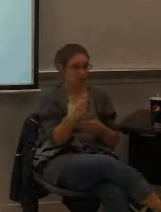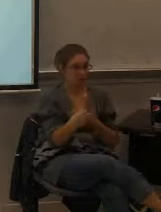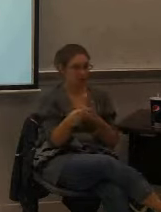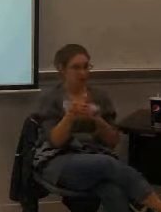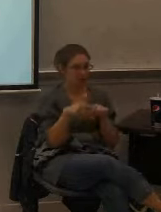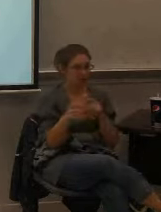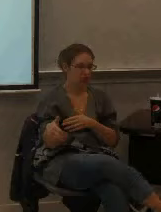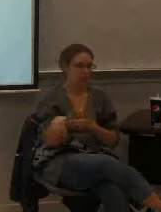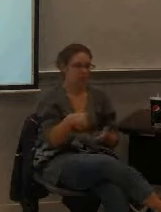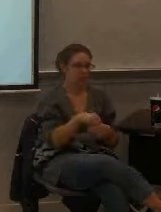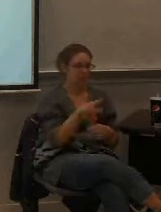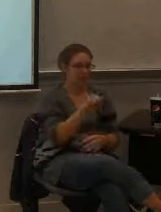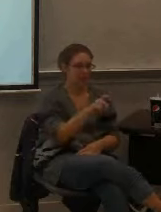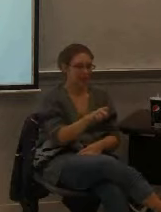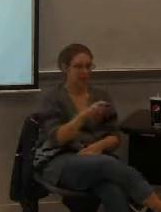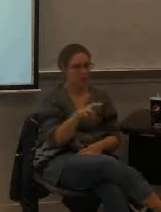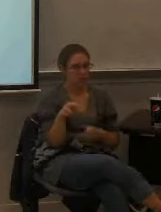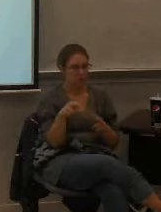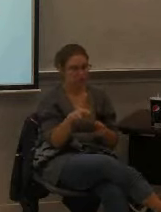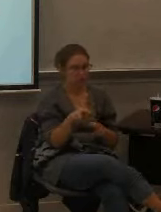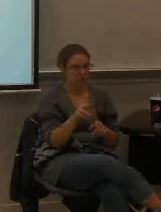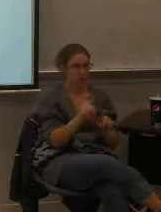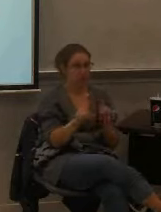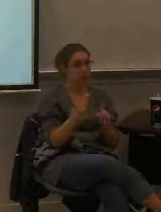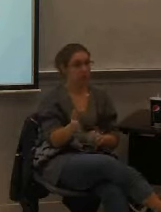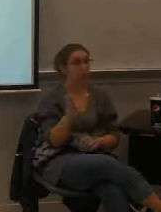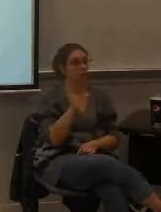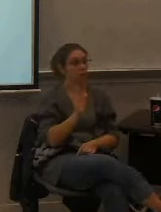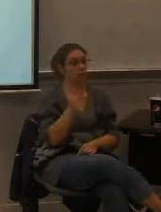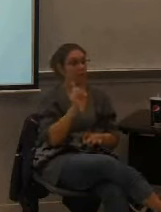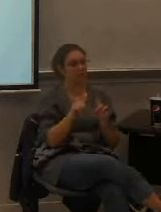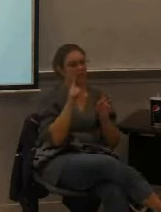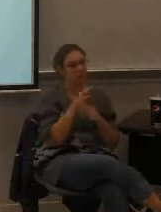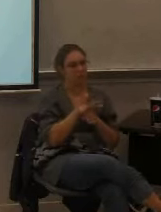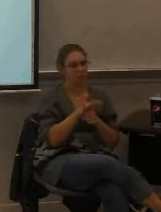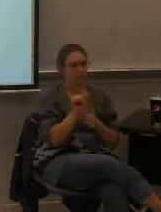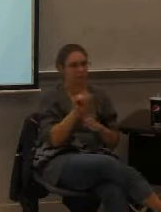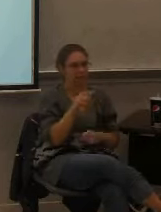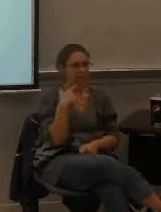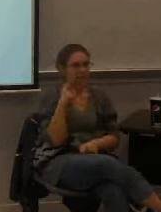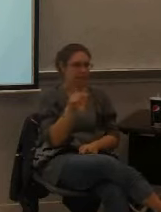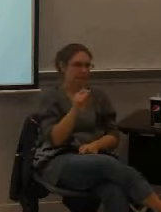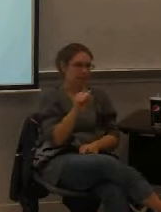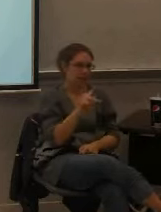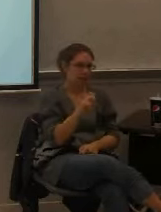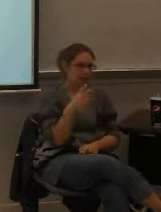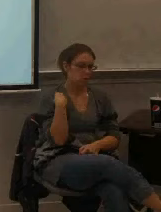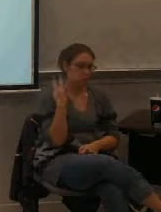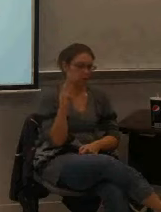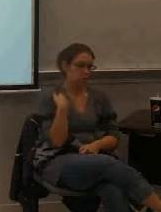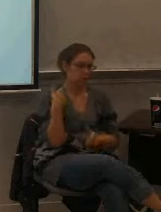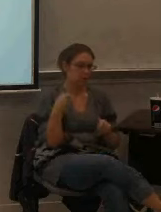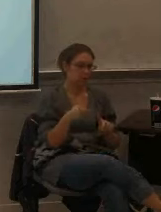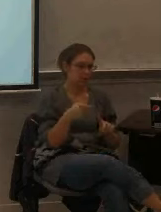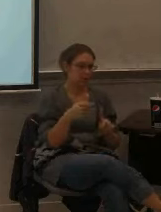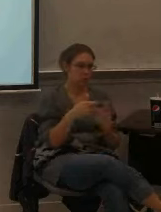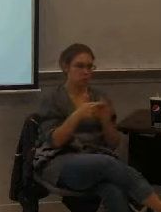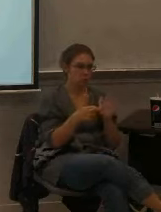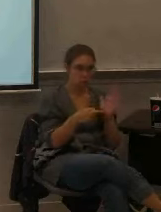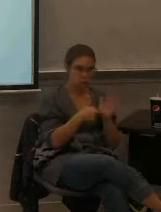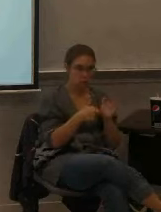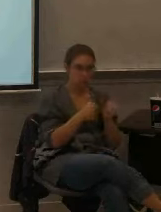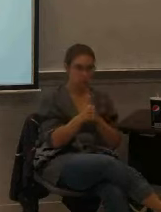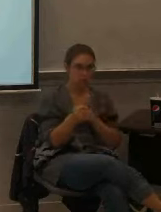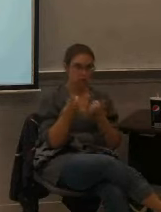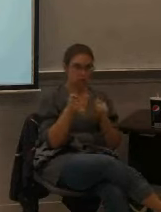sewage into a lake or a river, whereas historically, except for in areas like Lake Washington or where there's been specific legislation to